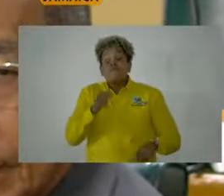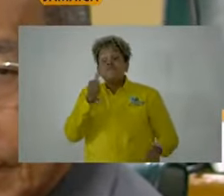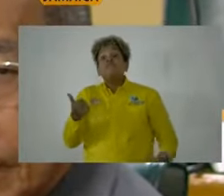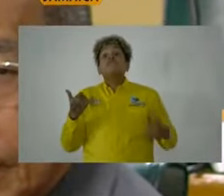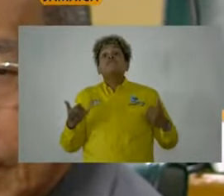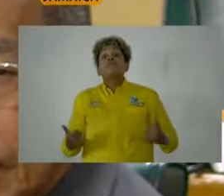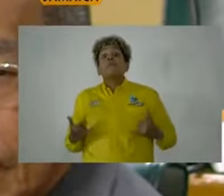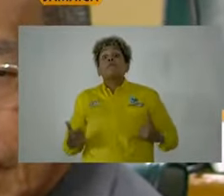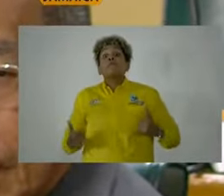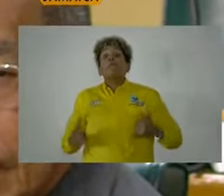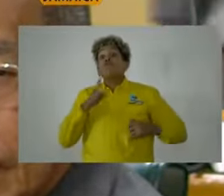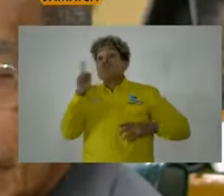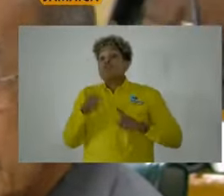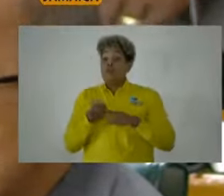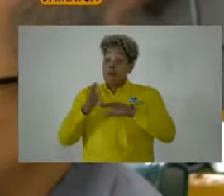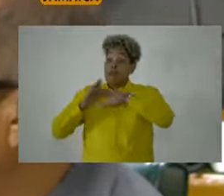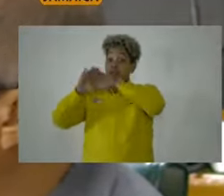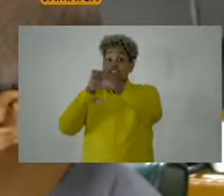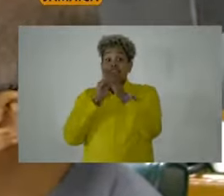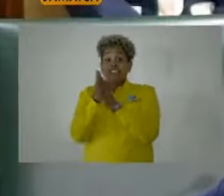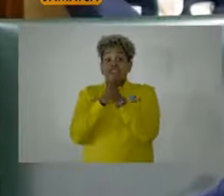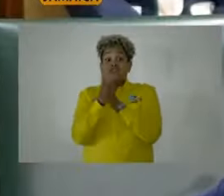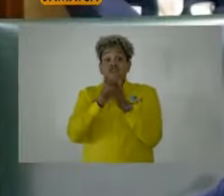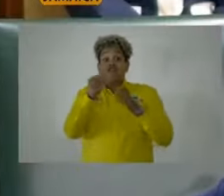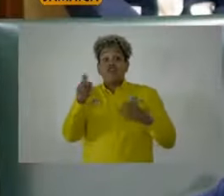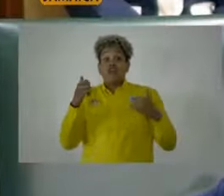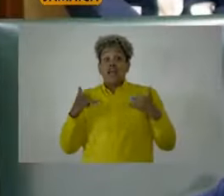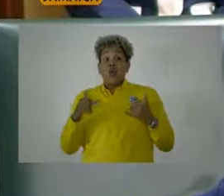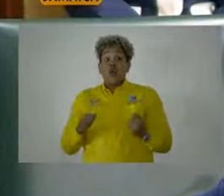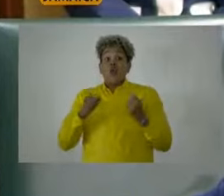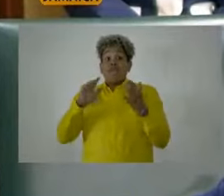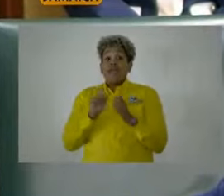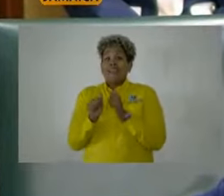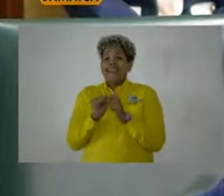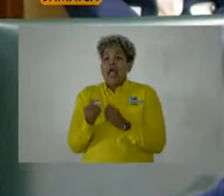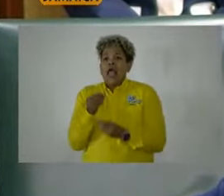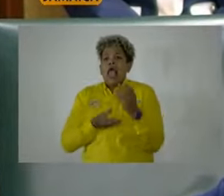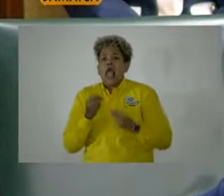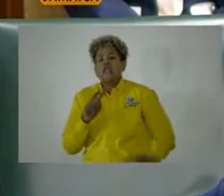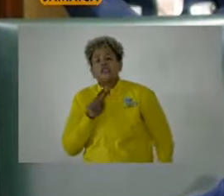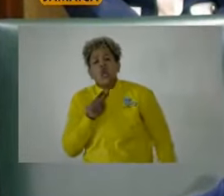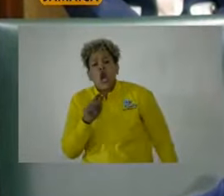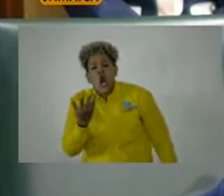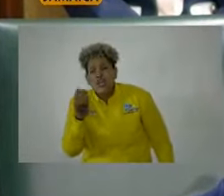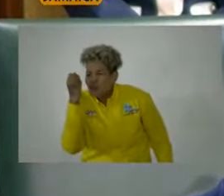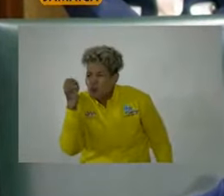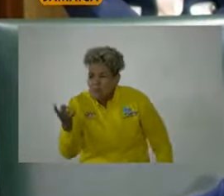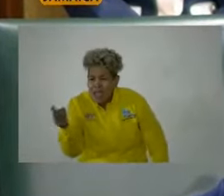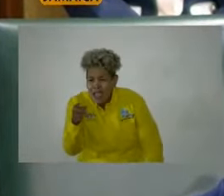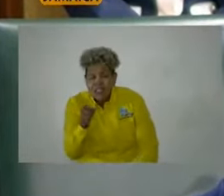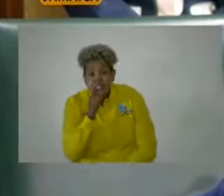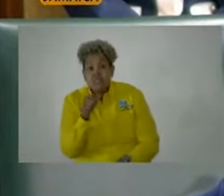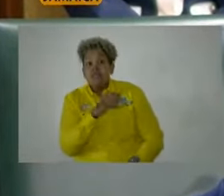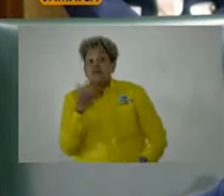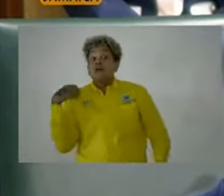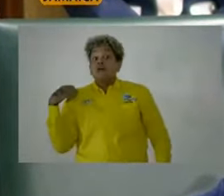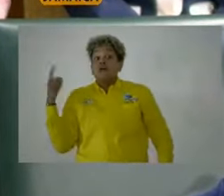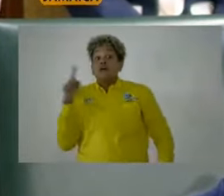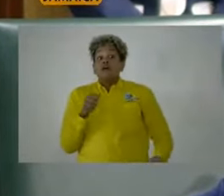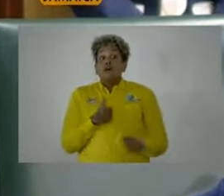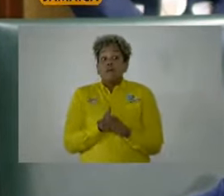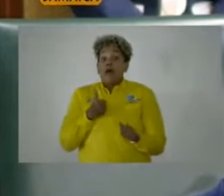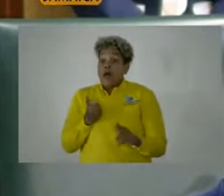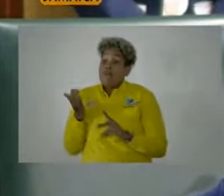reeling from the increase in interest rates and are facing cash flow difficulties. So many of those employers may be behind